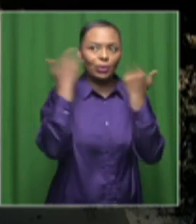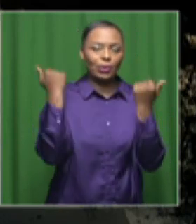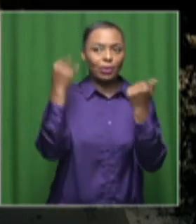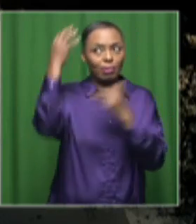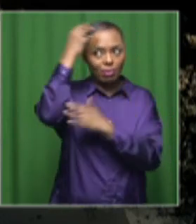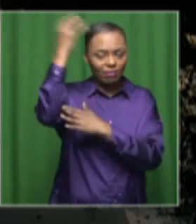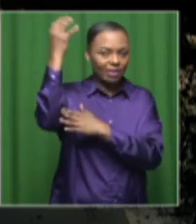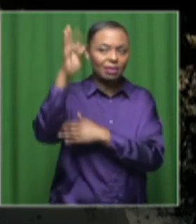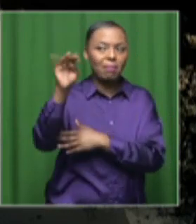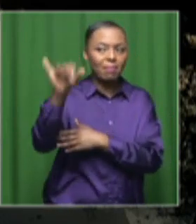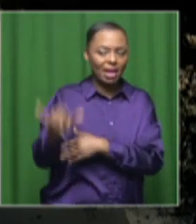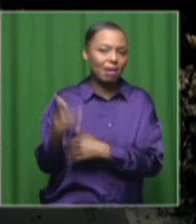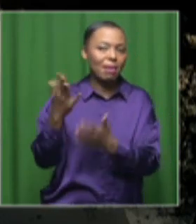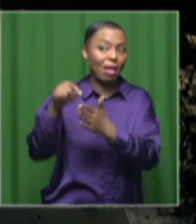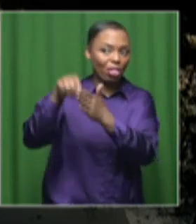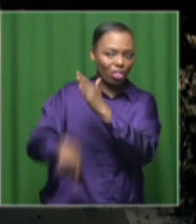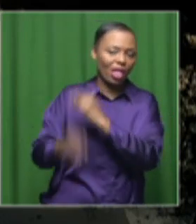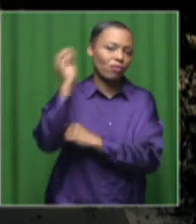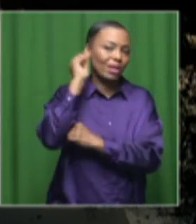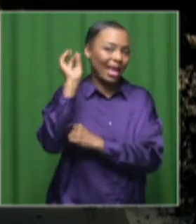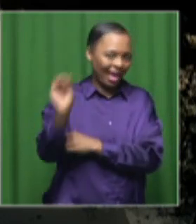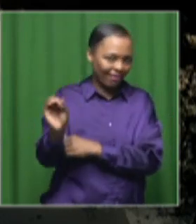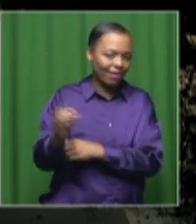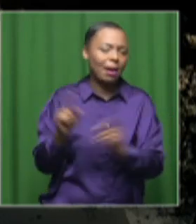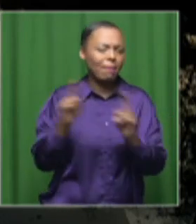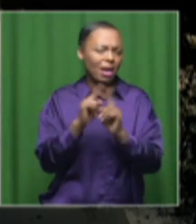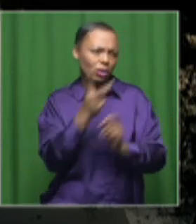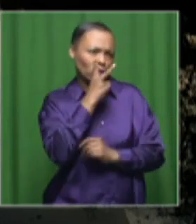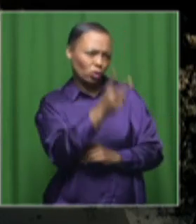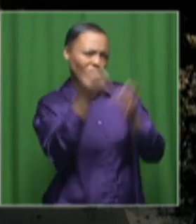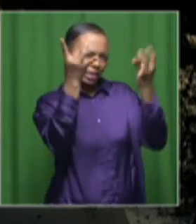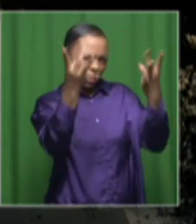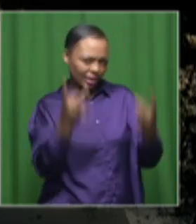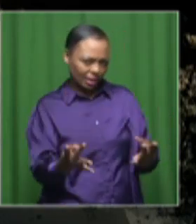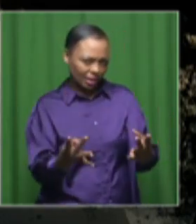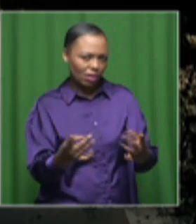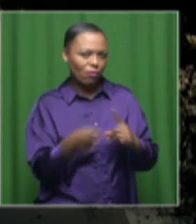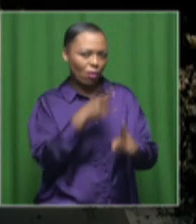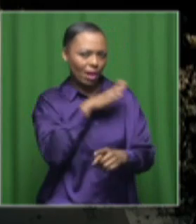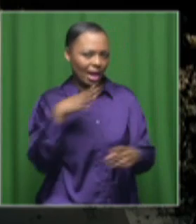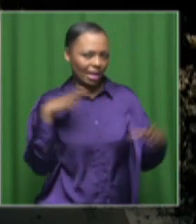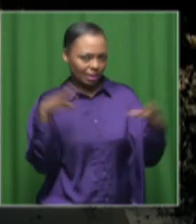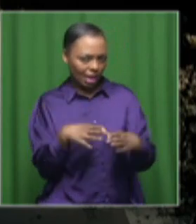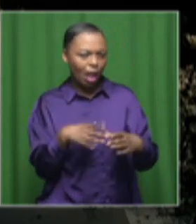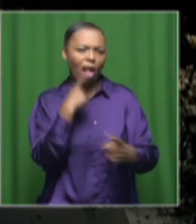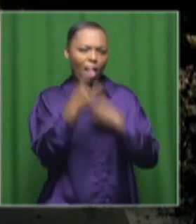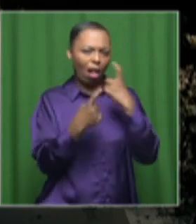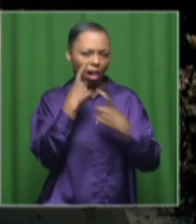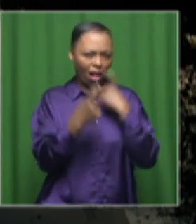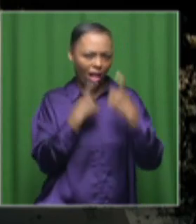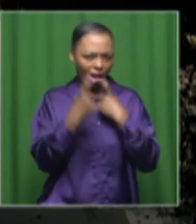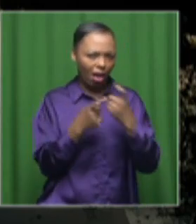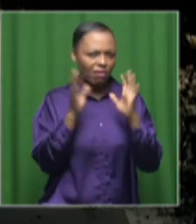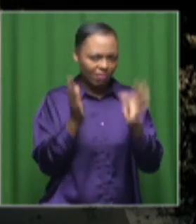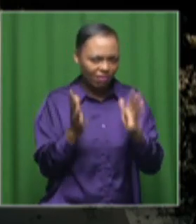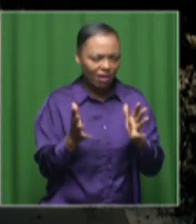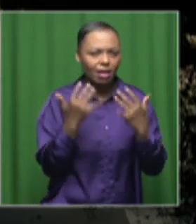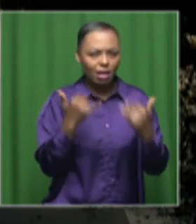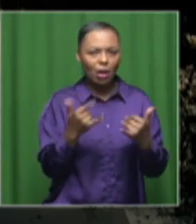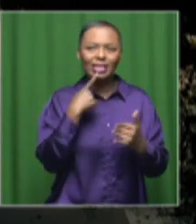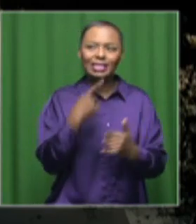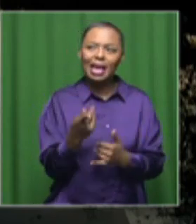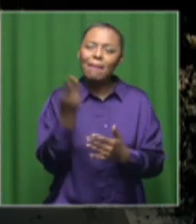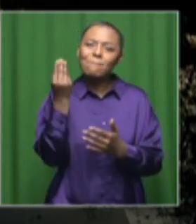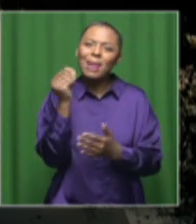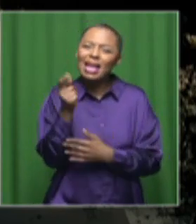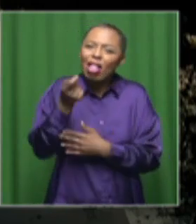probably more detail about it, but I've seen members of the Statistical Council previously complaining about the underfunding of